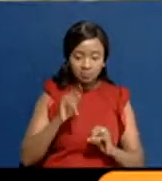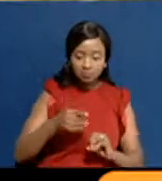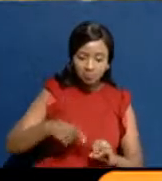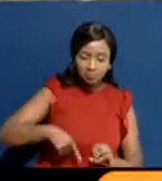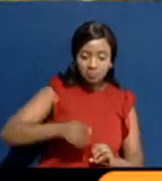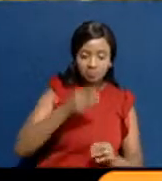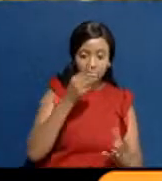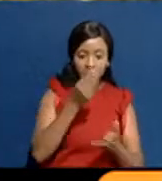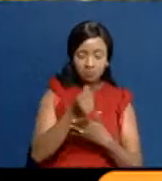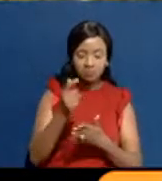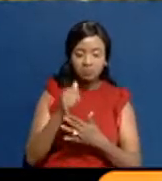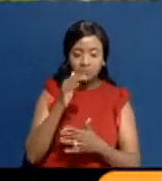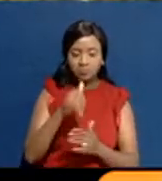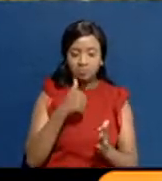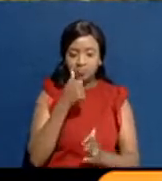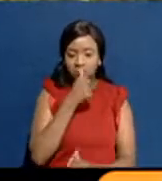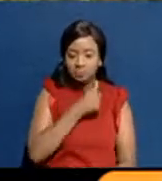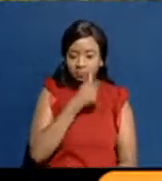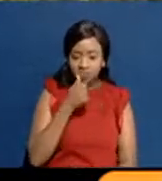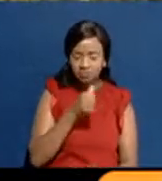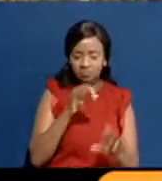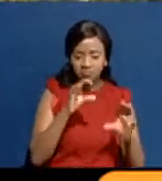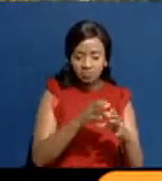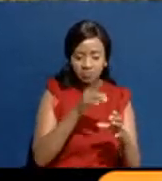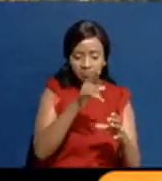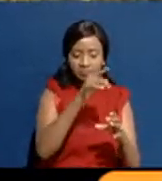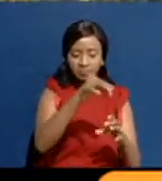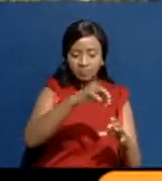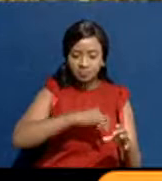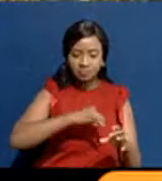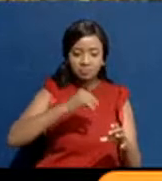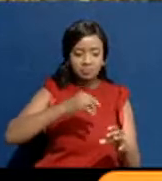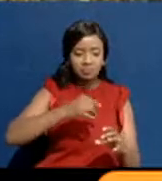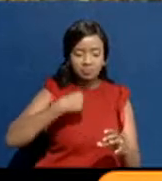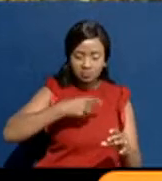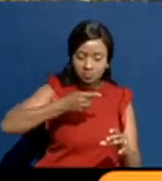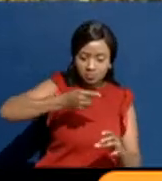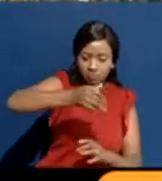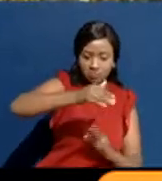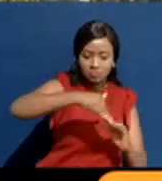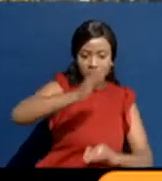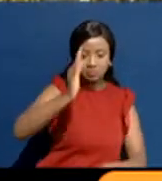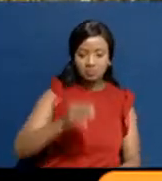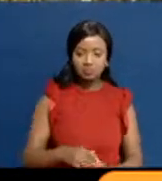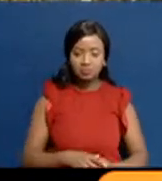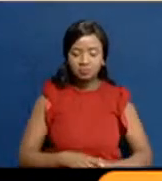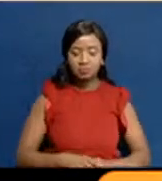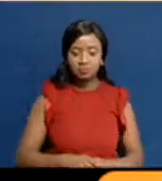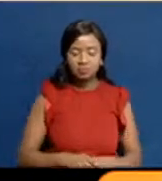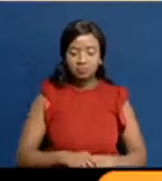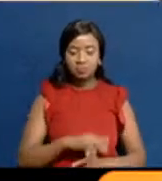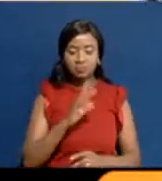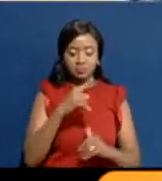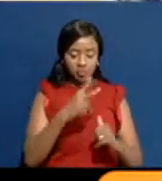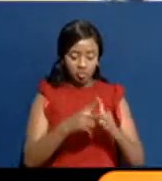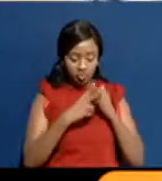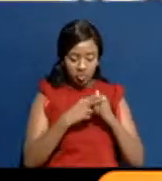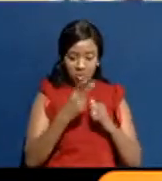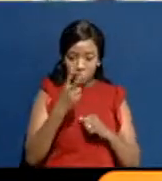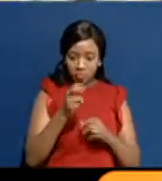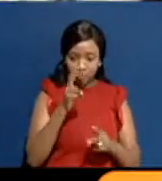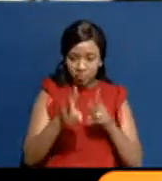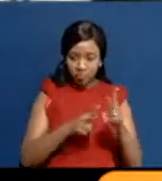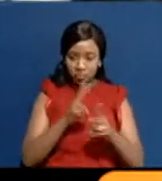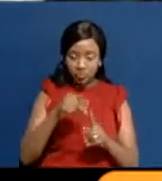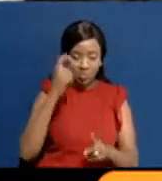commodities from private entities who are charging us more. And it is because of this. In July 2022, the time we were